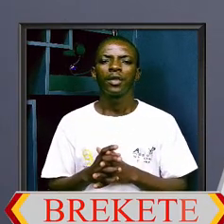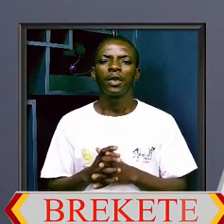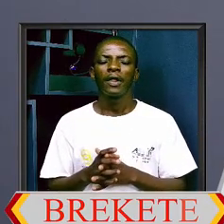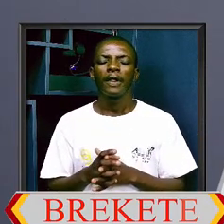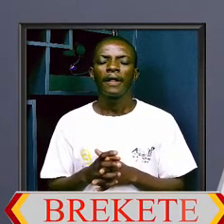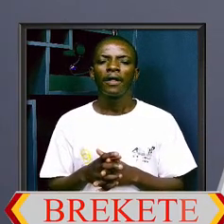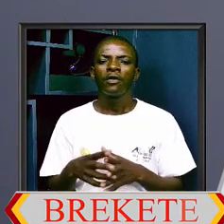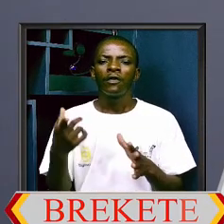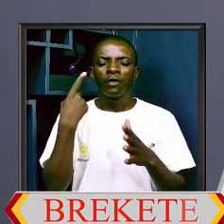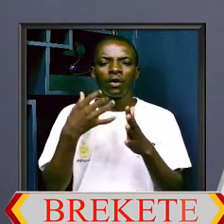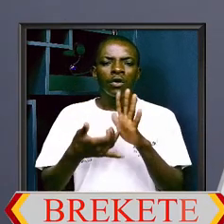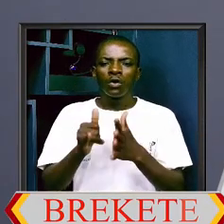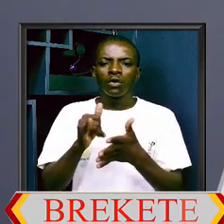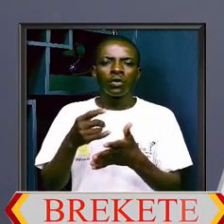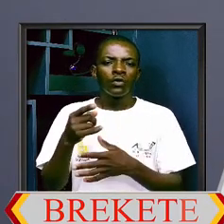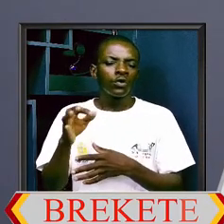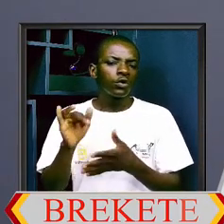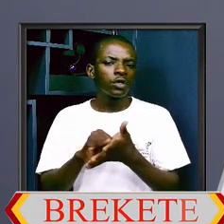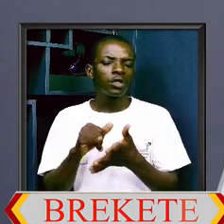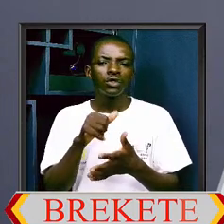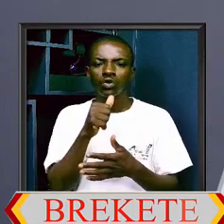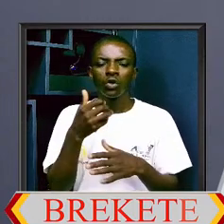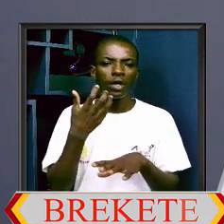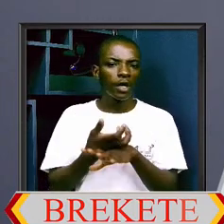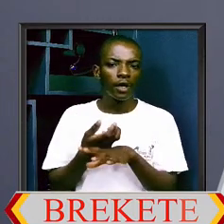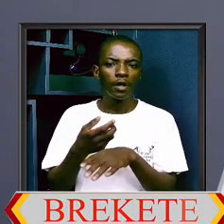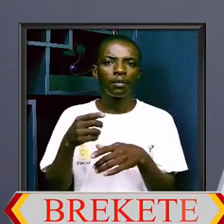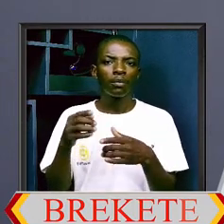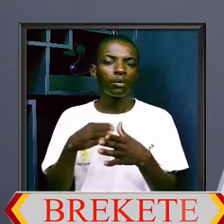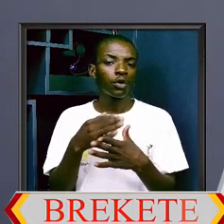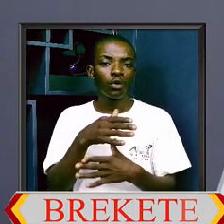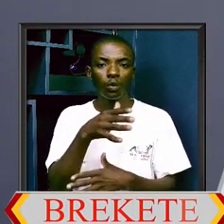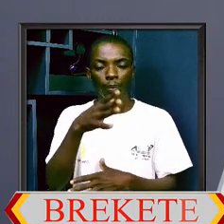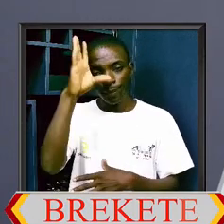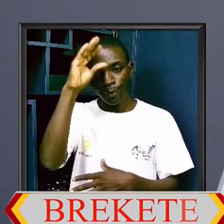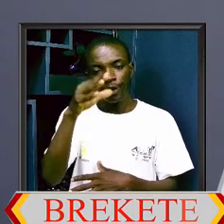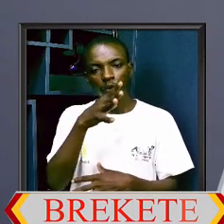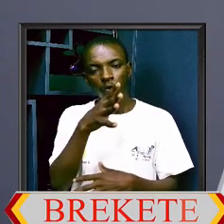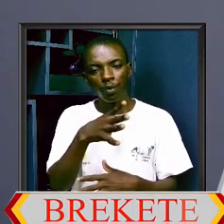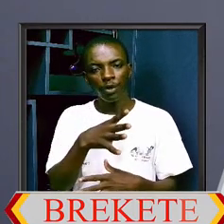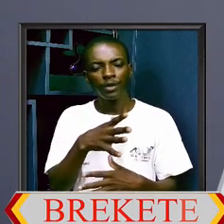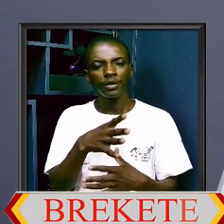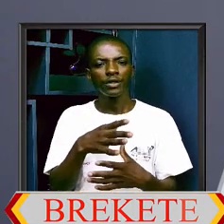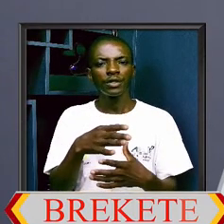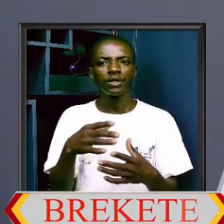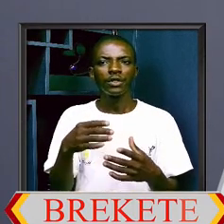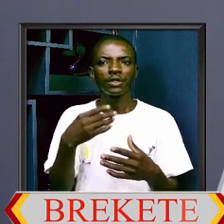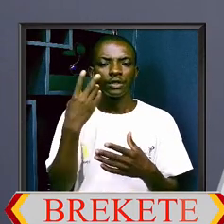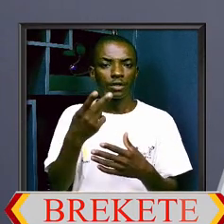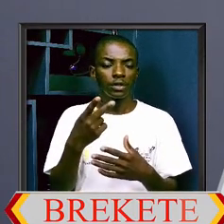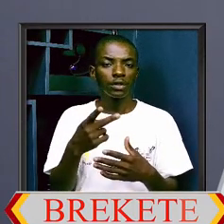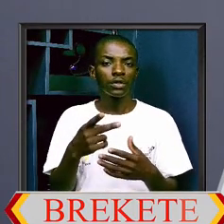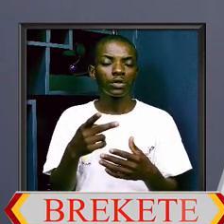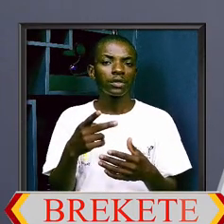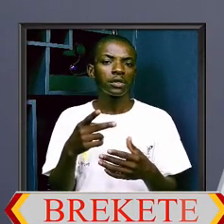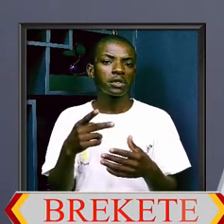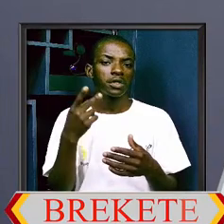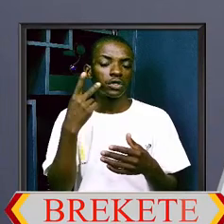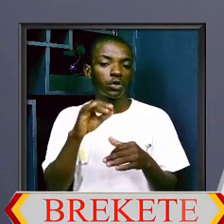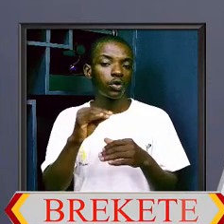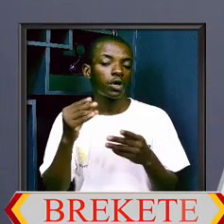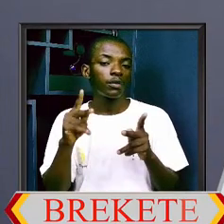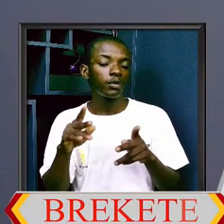sir for those of way you know they had both men and women you see other people children they sell body you begin abuse